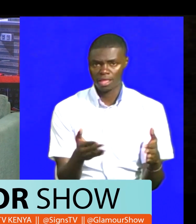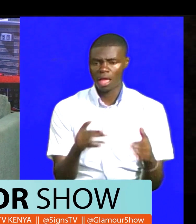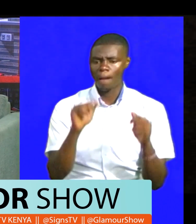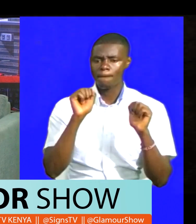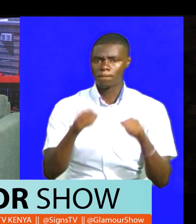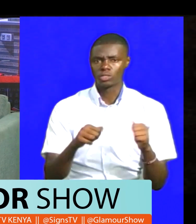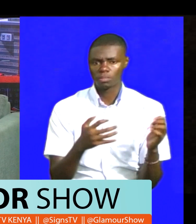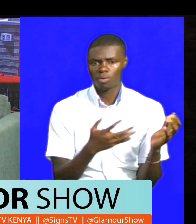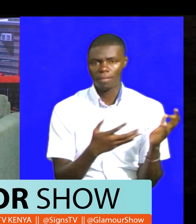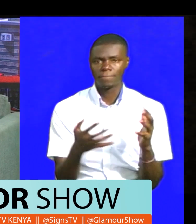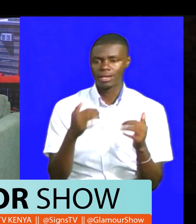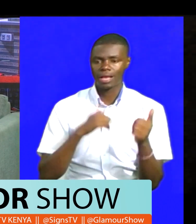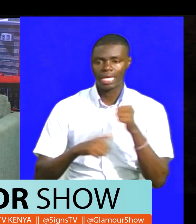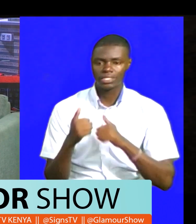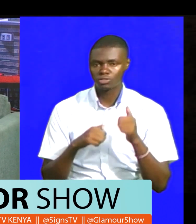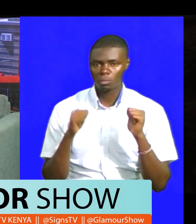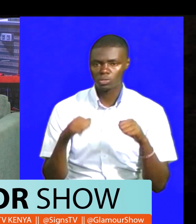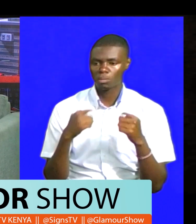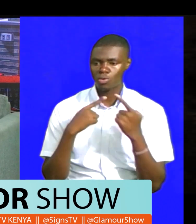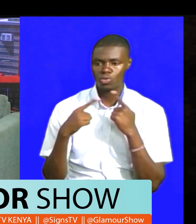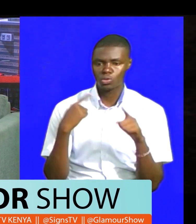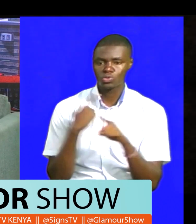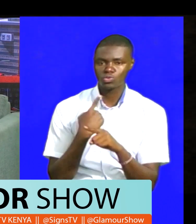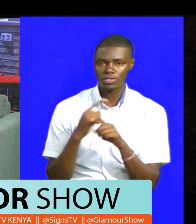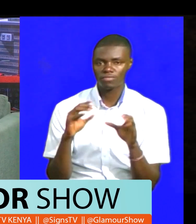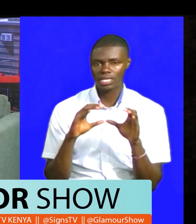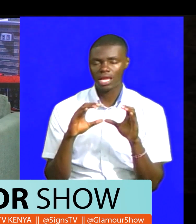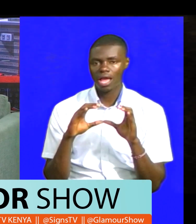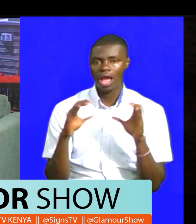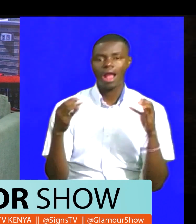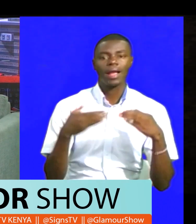can bring activations, you can talk to different companies. That is